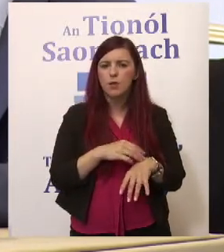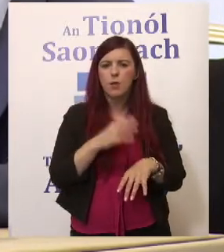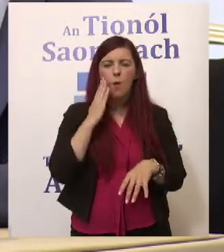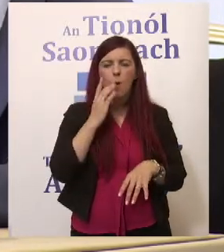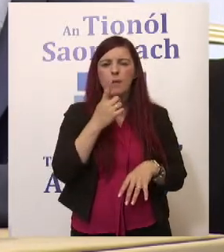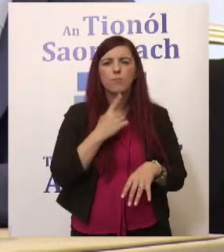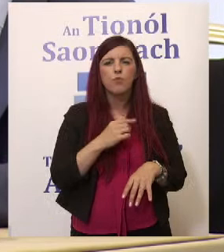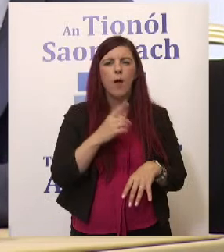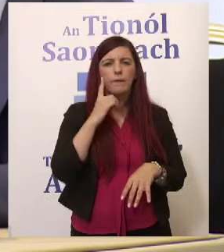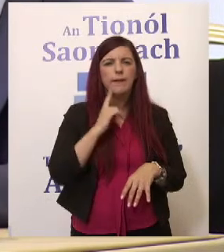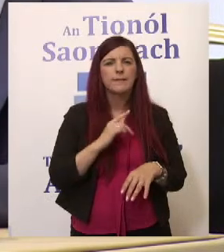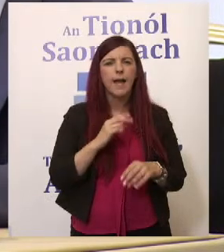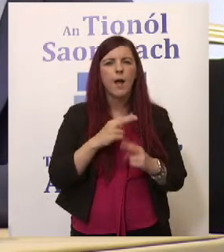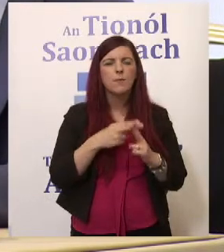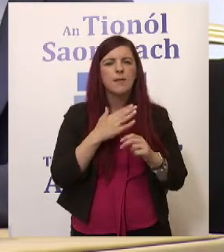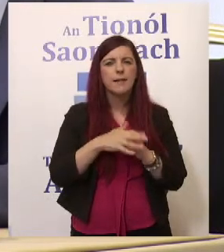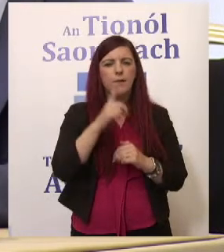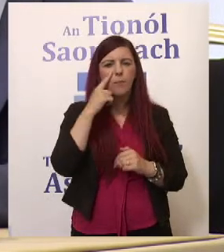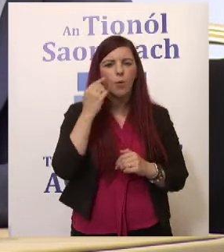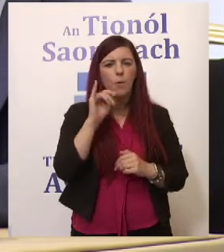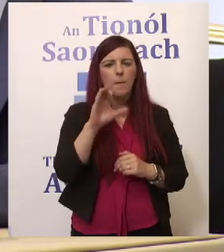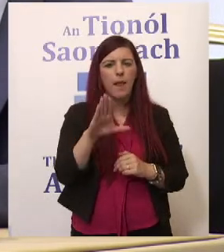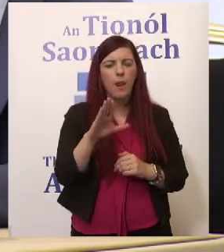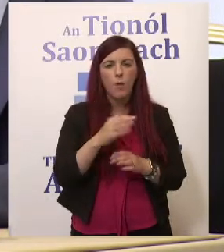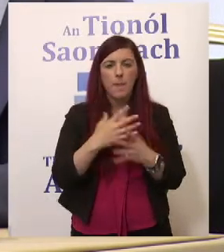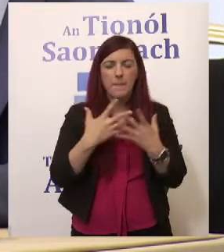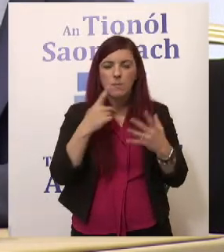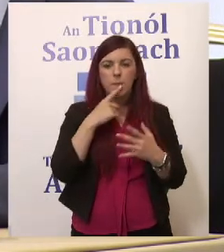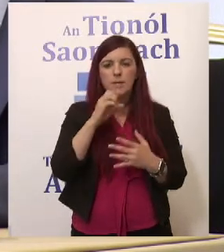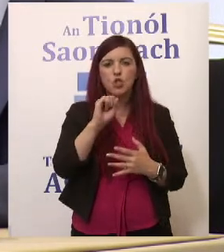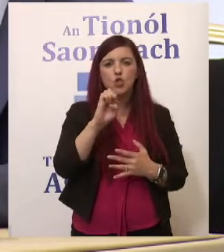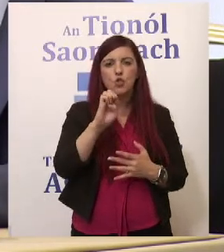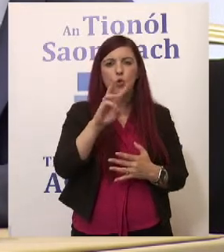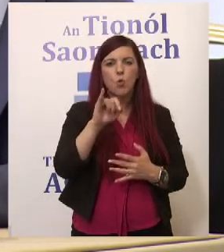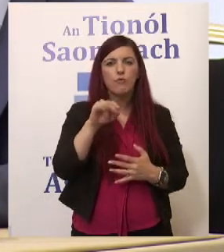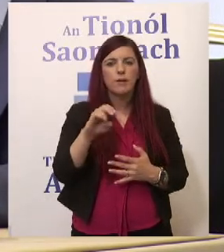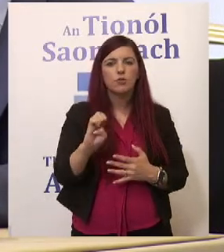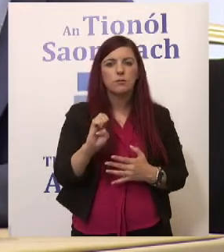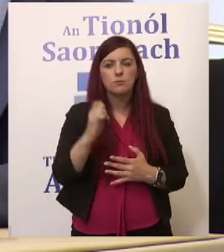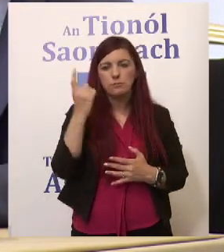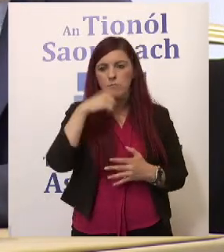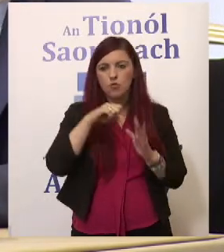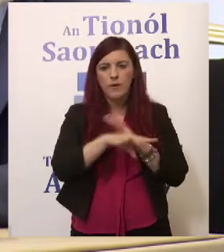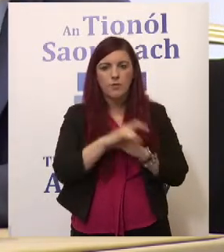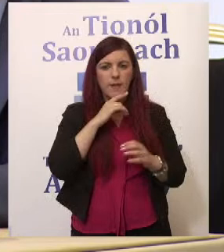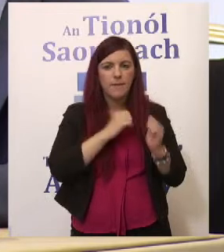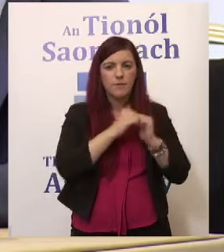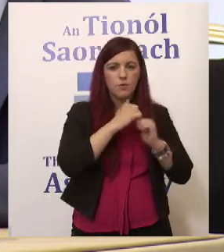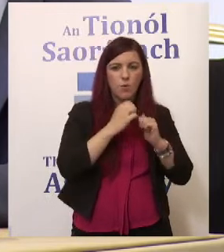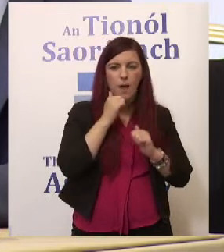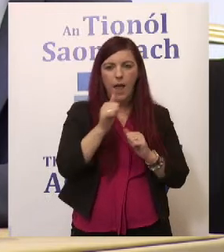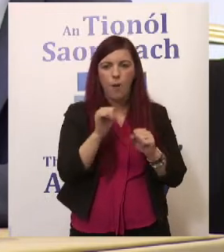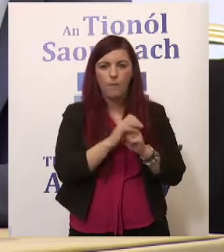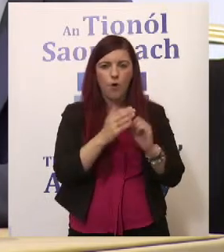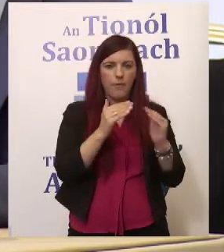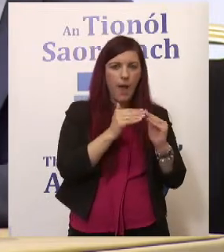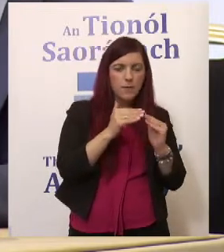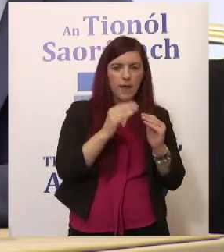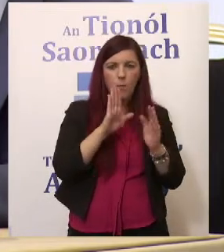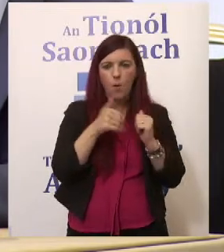Bluebell I mentioned earlier on, is sewerage, is investment in infrastructure and sewerage to accommodate the housing that might be needed.